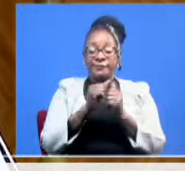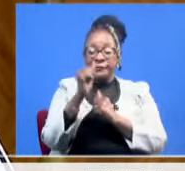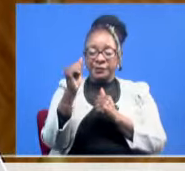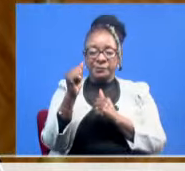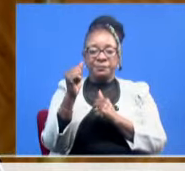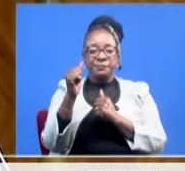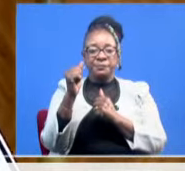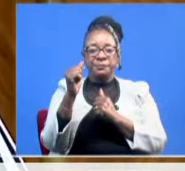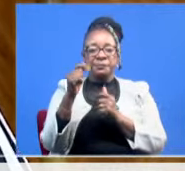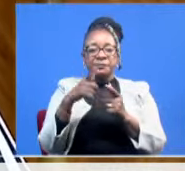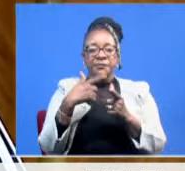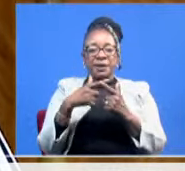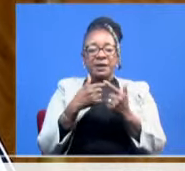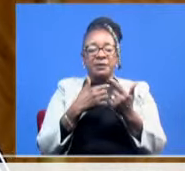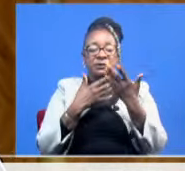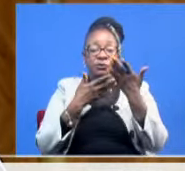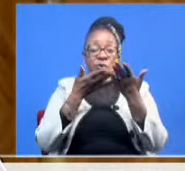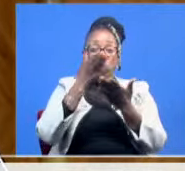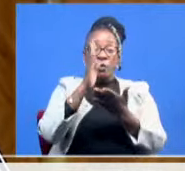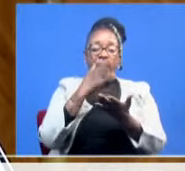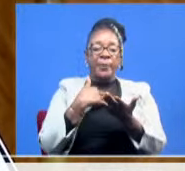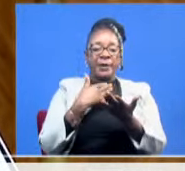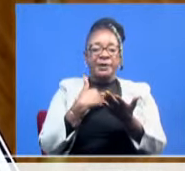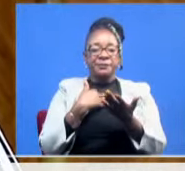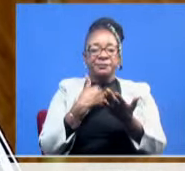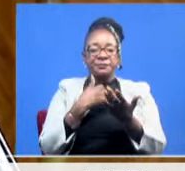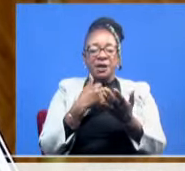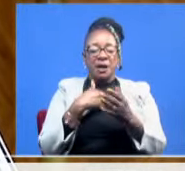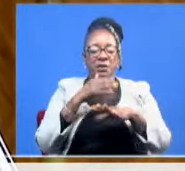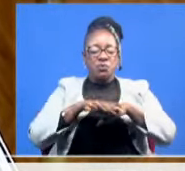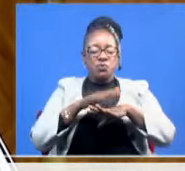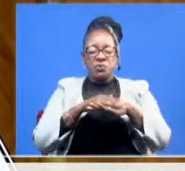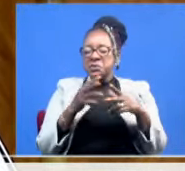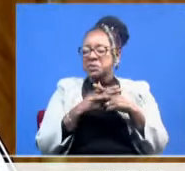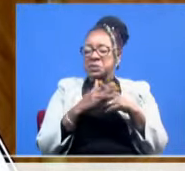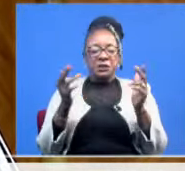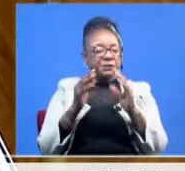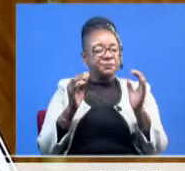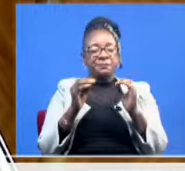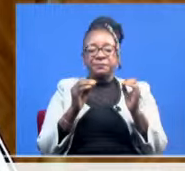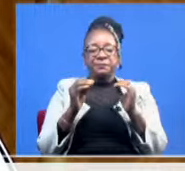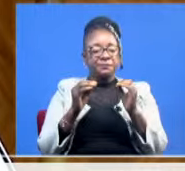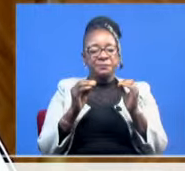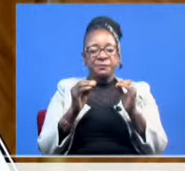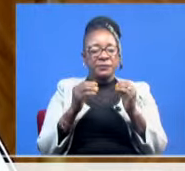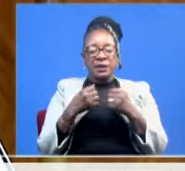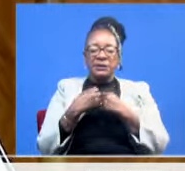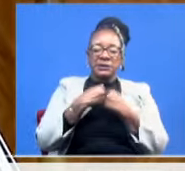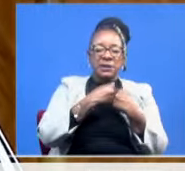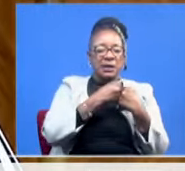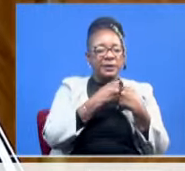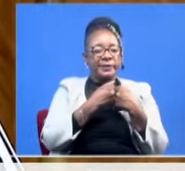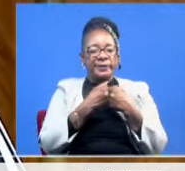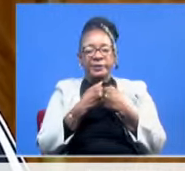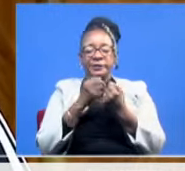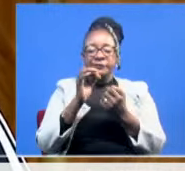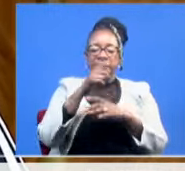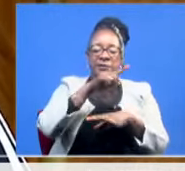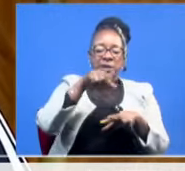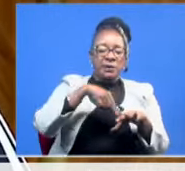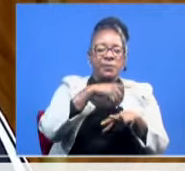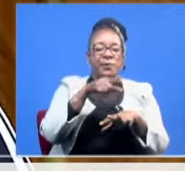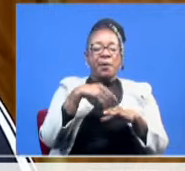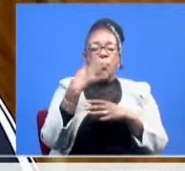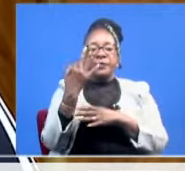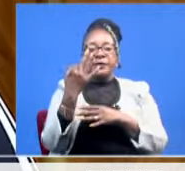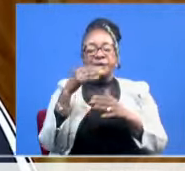And inshallah, I know I didn't have a good start. I was a little bit struggling in the first round. I only scored 3